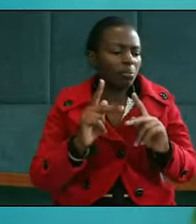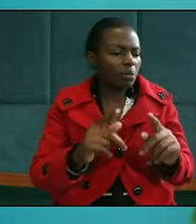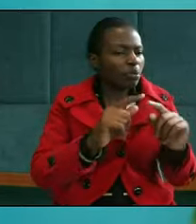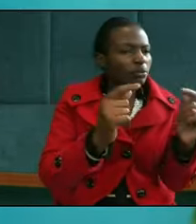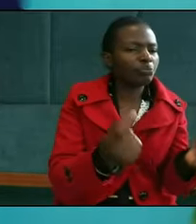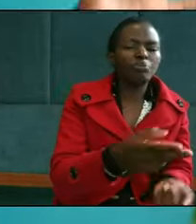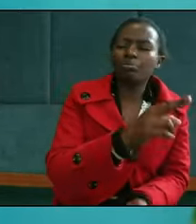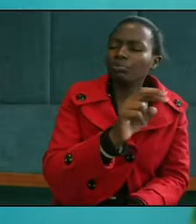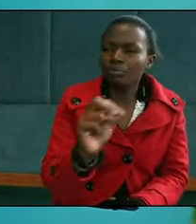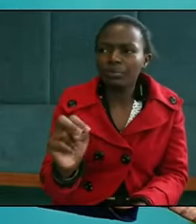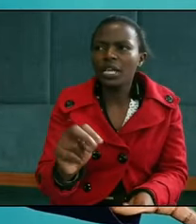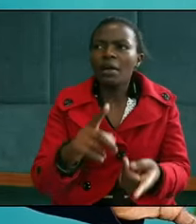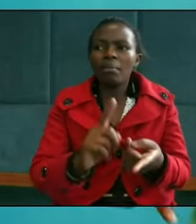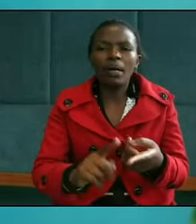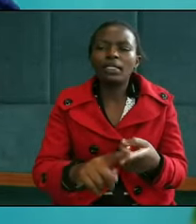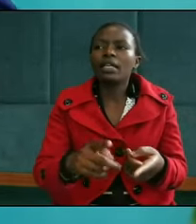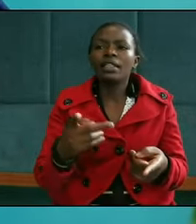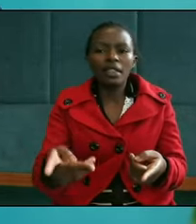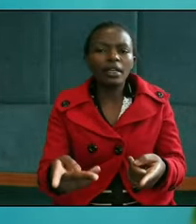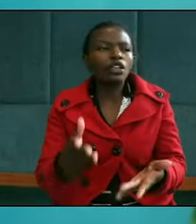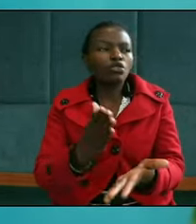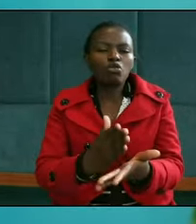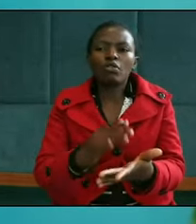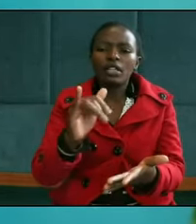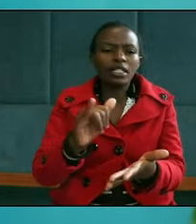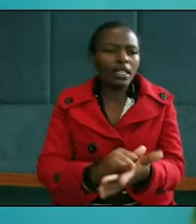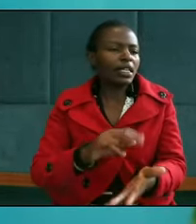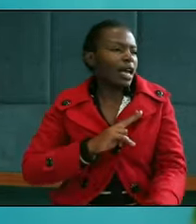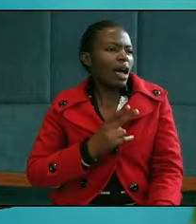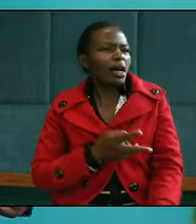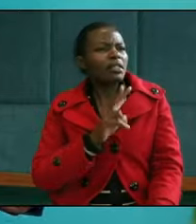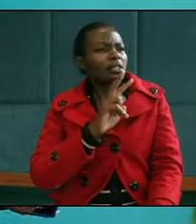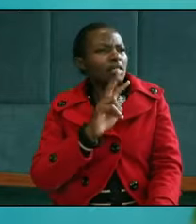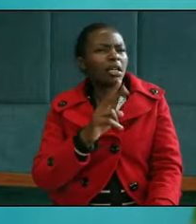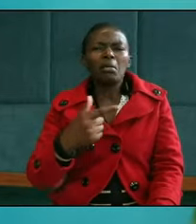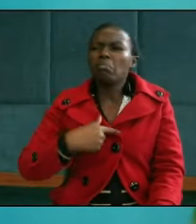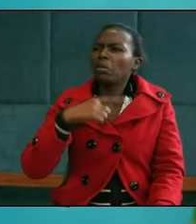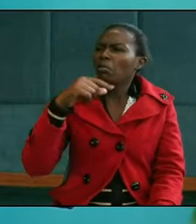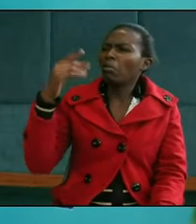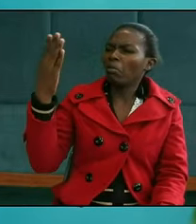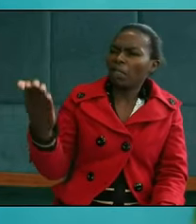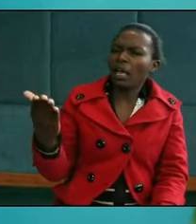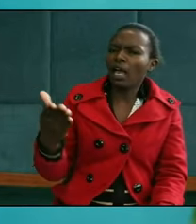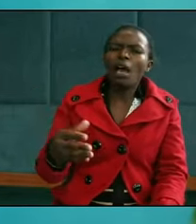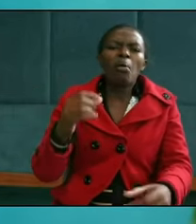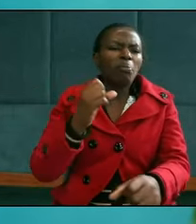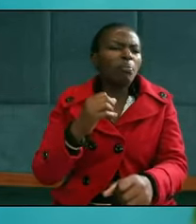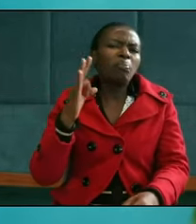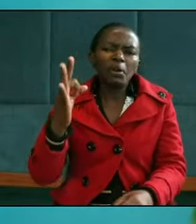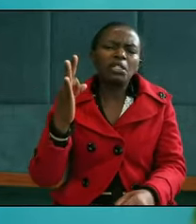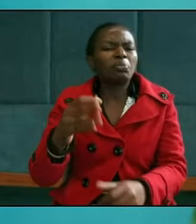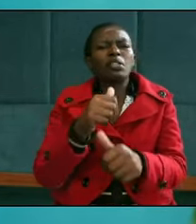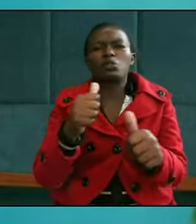we witness in many of us today. We say, "I went to Mukuru Kwanjenga, and I was there for a whole week." Let me tell you,